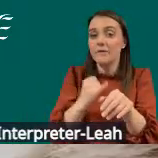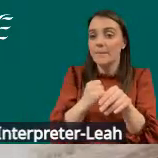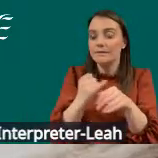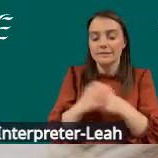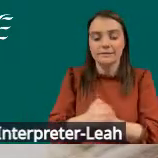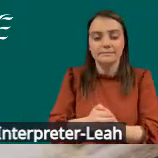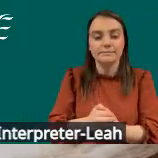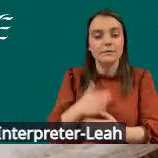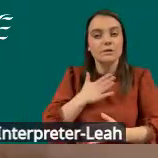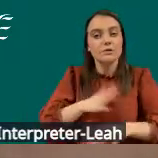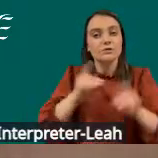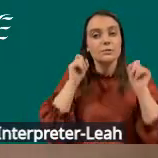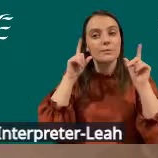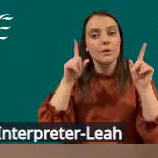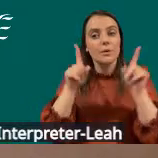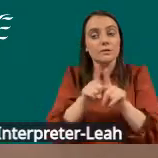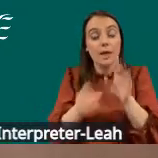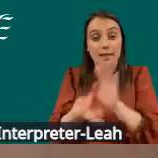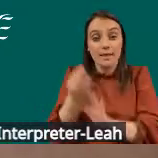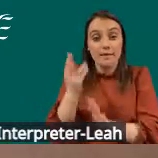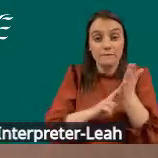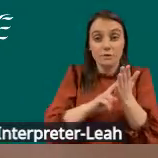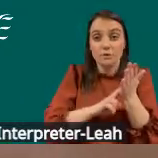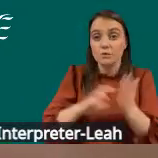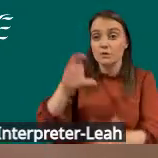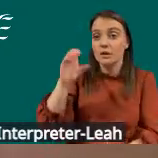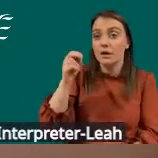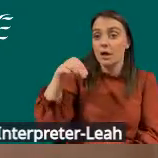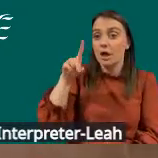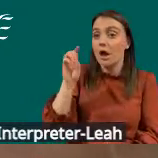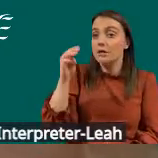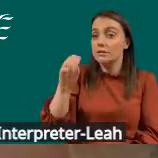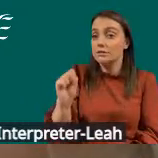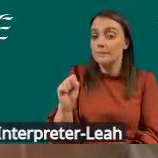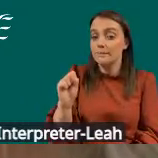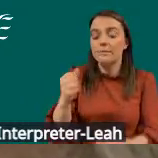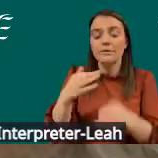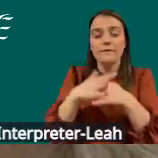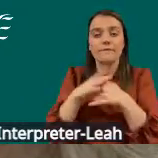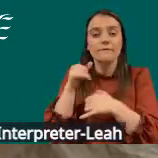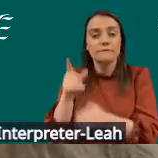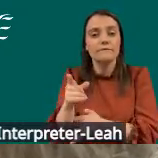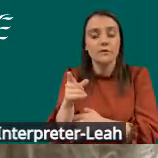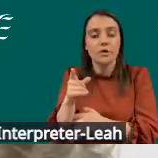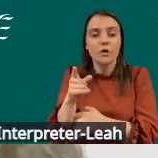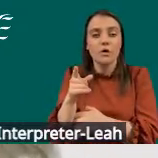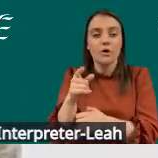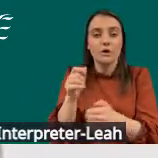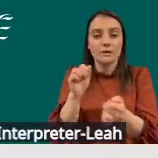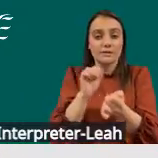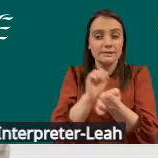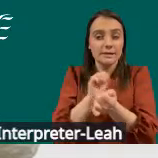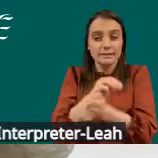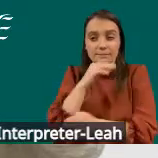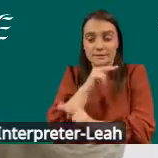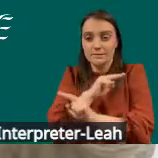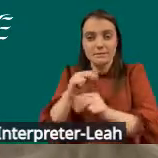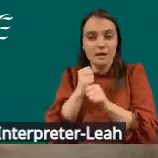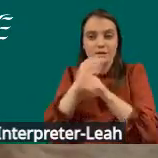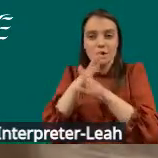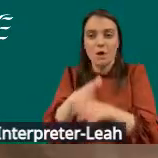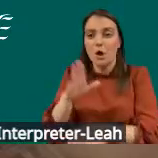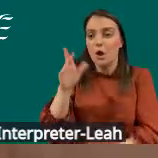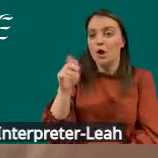Just be mindful, if you are using condoms during sex, that not all lubricants are safe to use with condoms, as some reduce